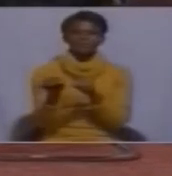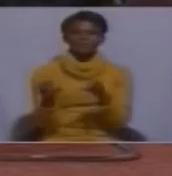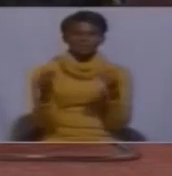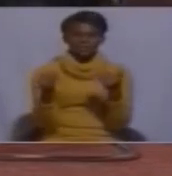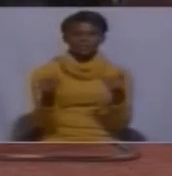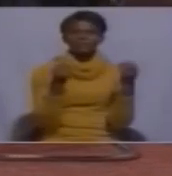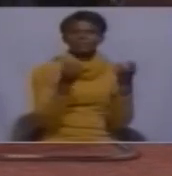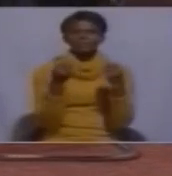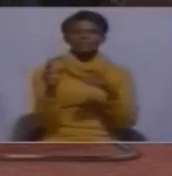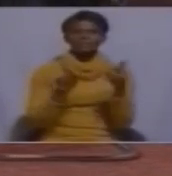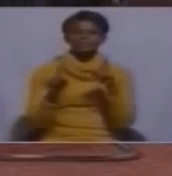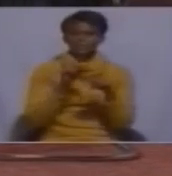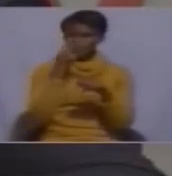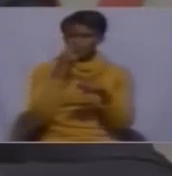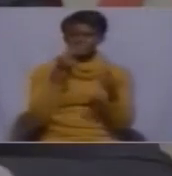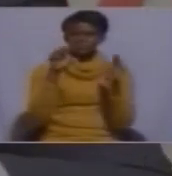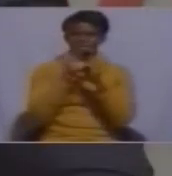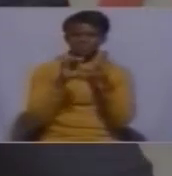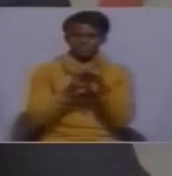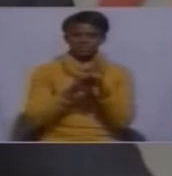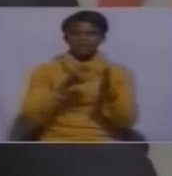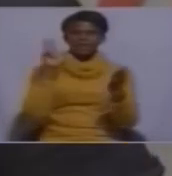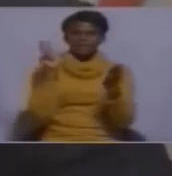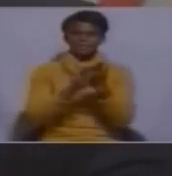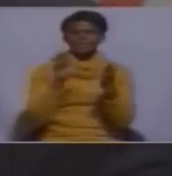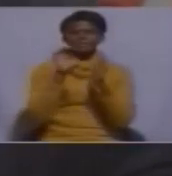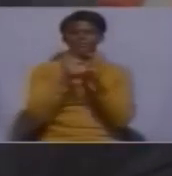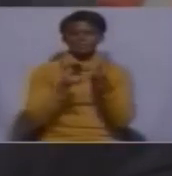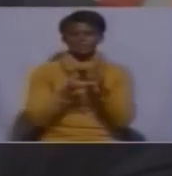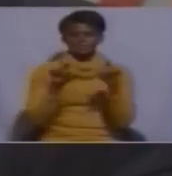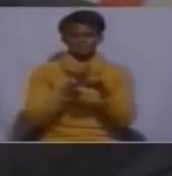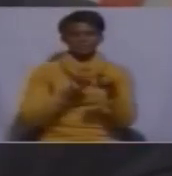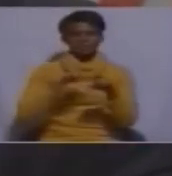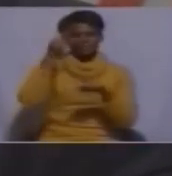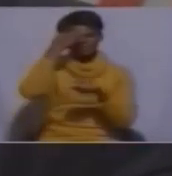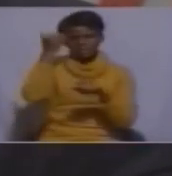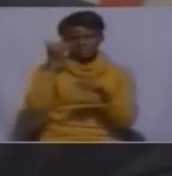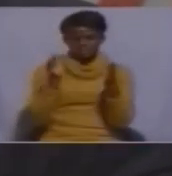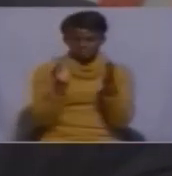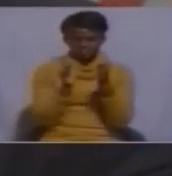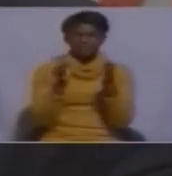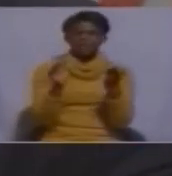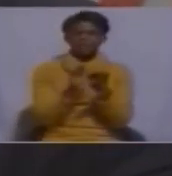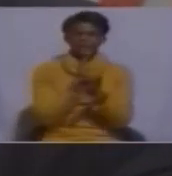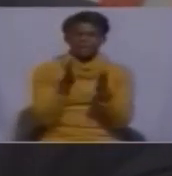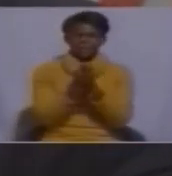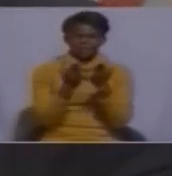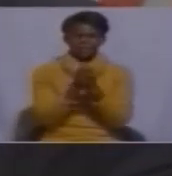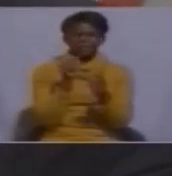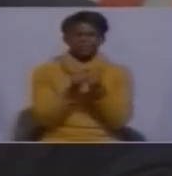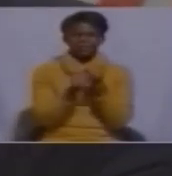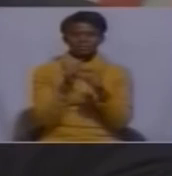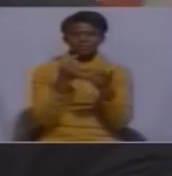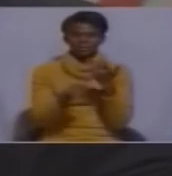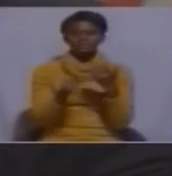most people just look at the constitution as the amended constitution, and they forget to look at this small document, which actually provides for what